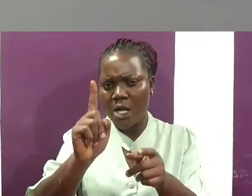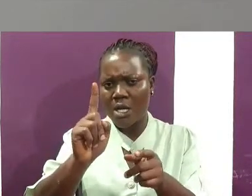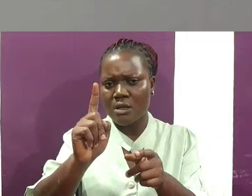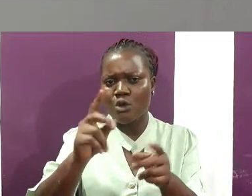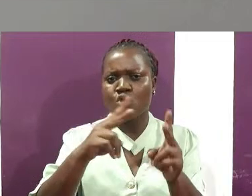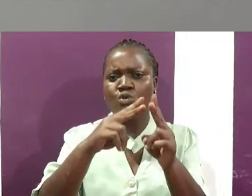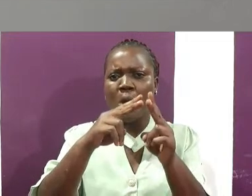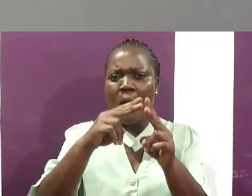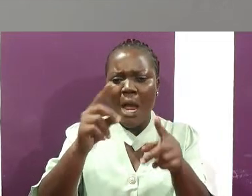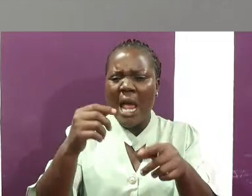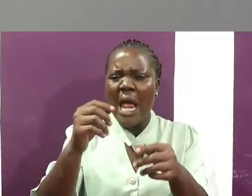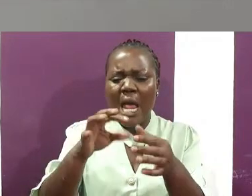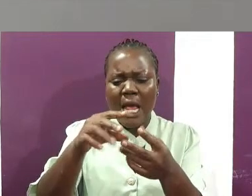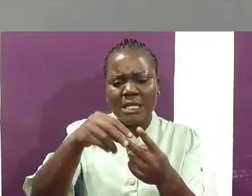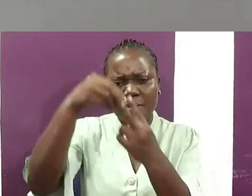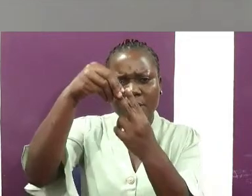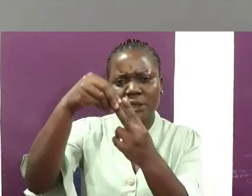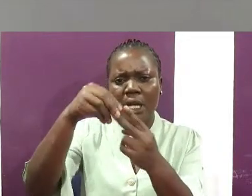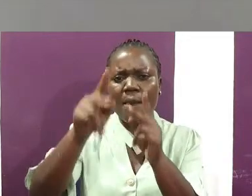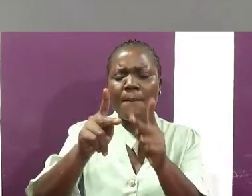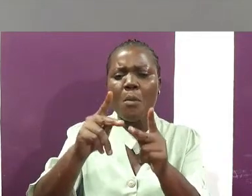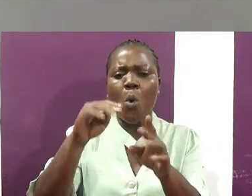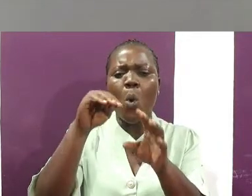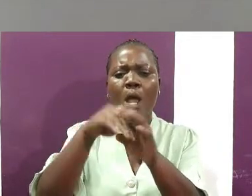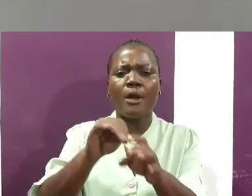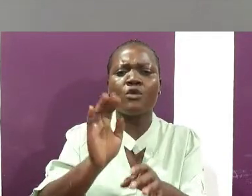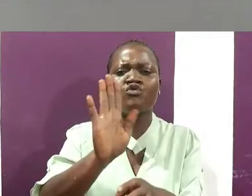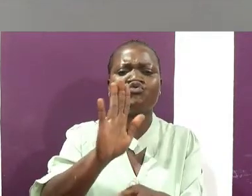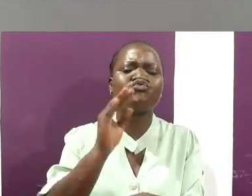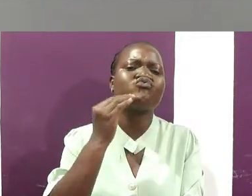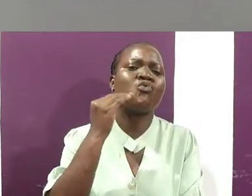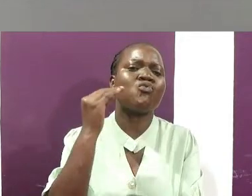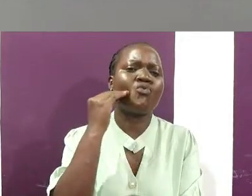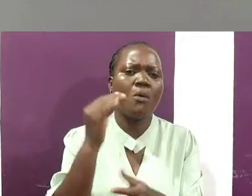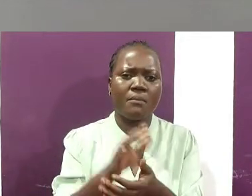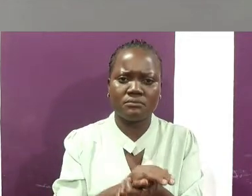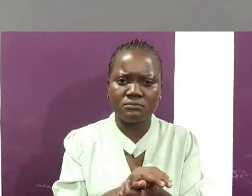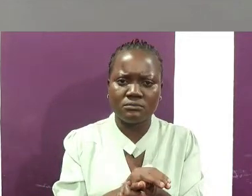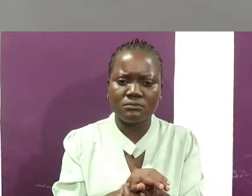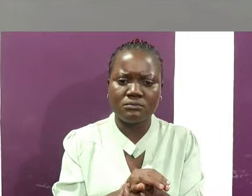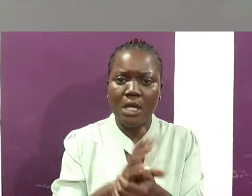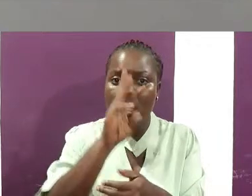They had one charge, we find in this same passage.